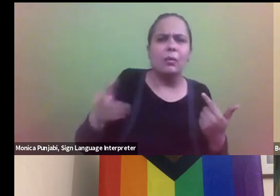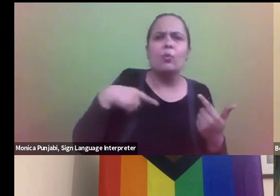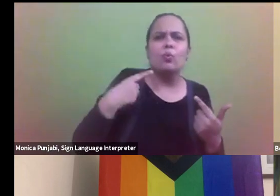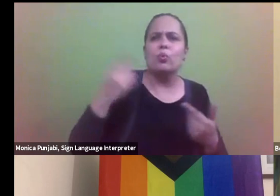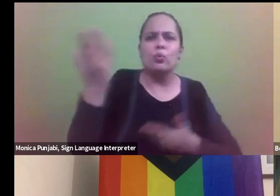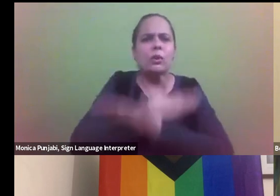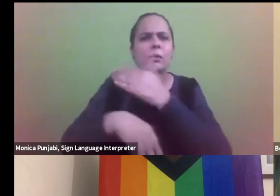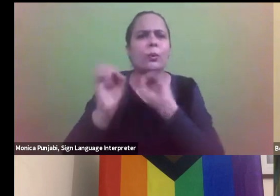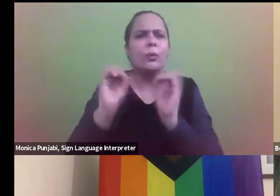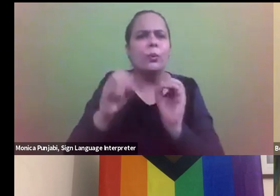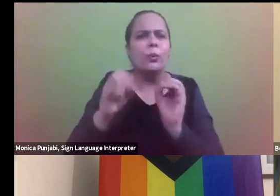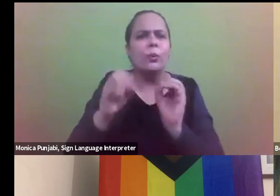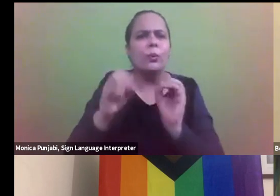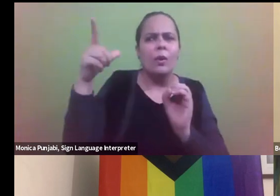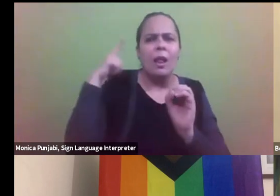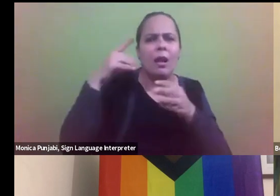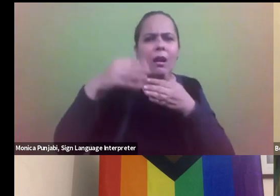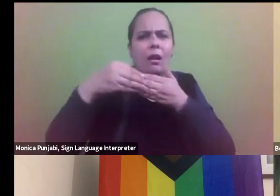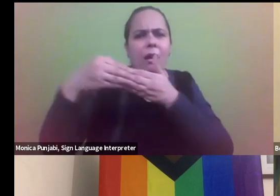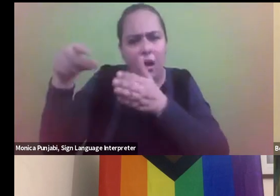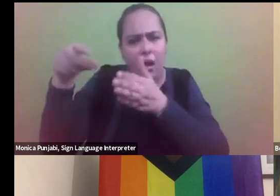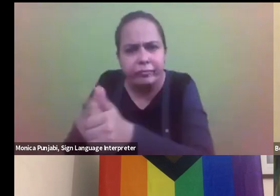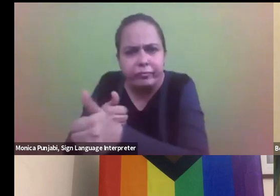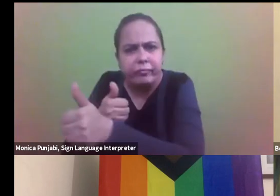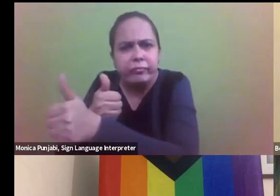are capable of knowing what we want.